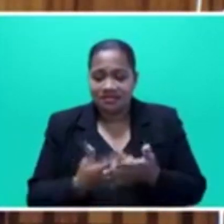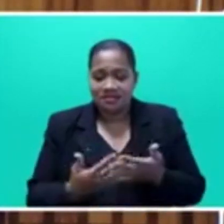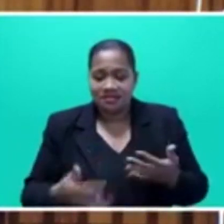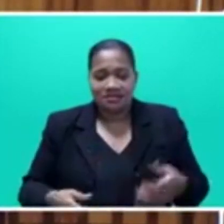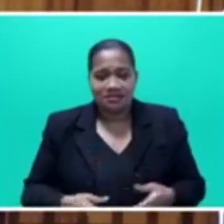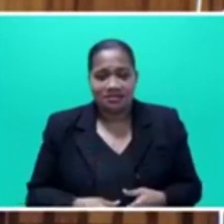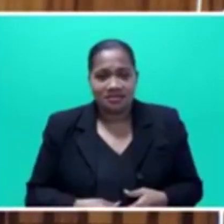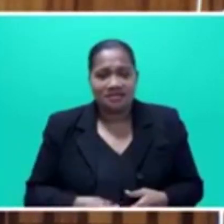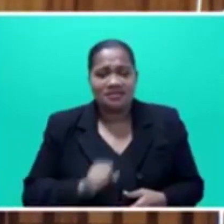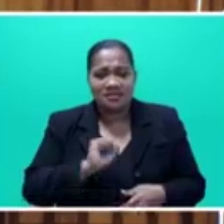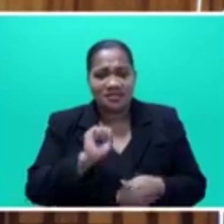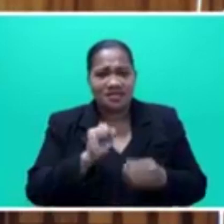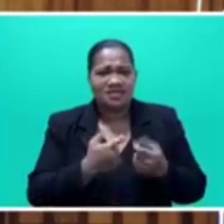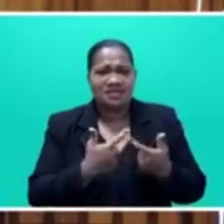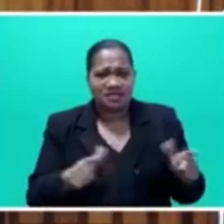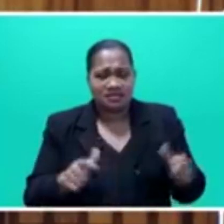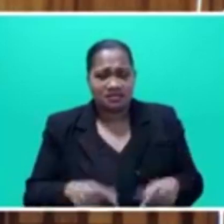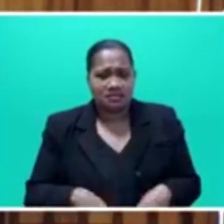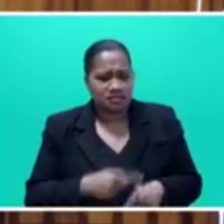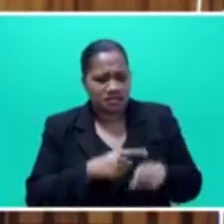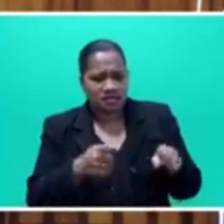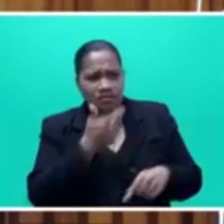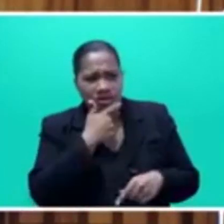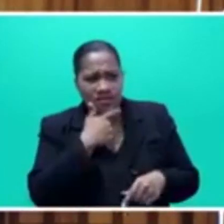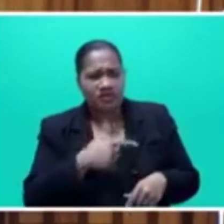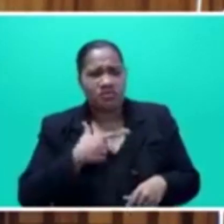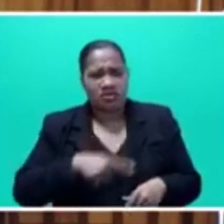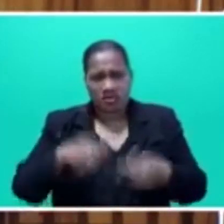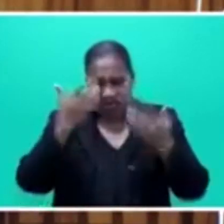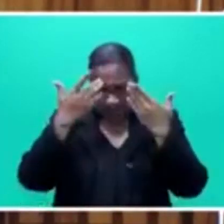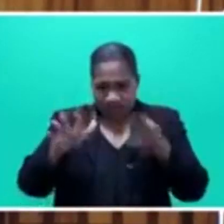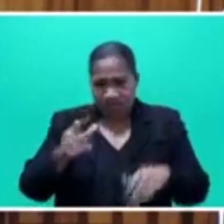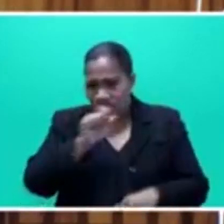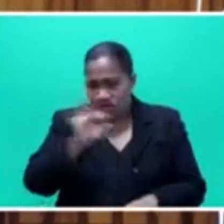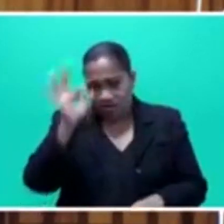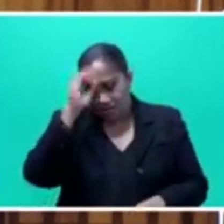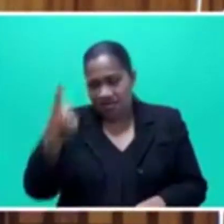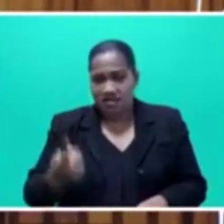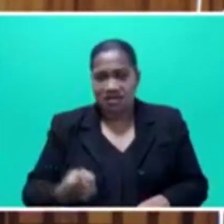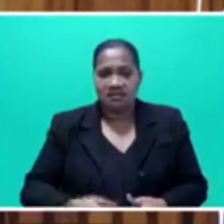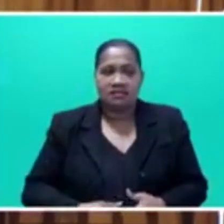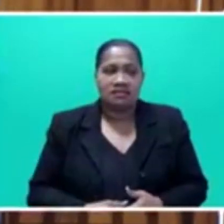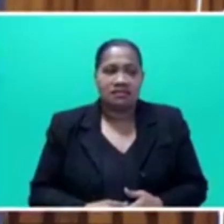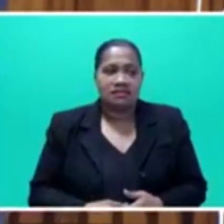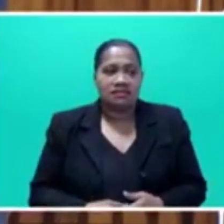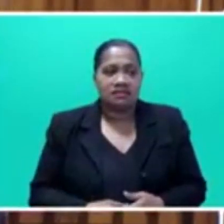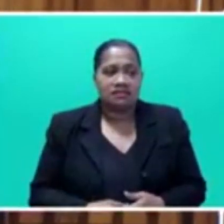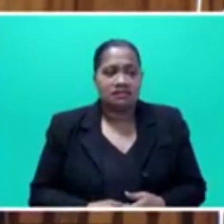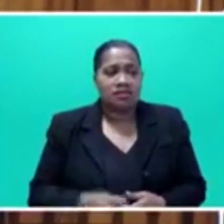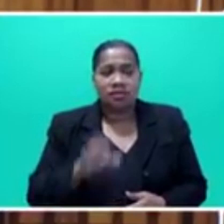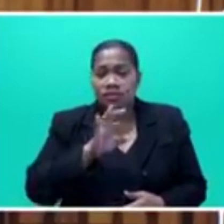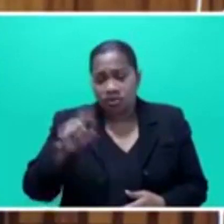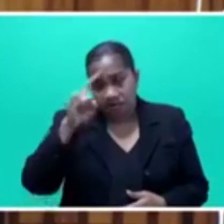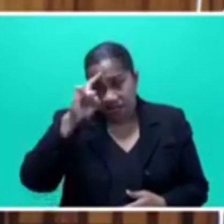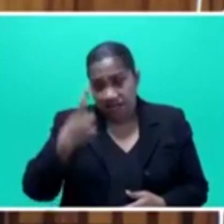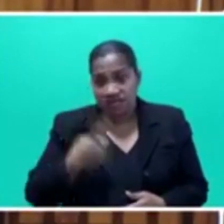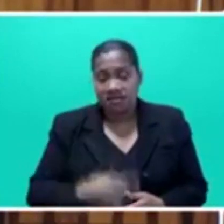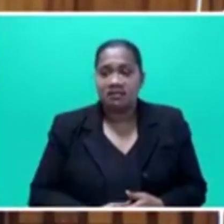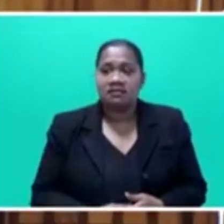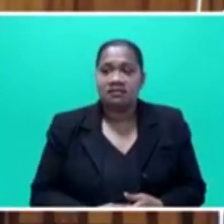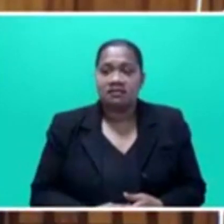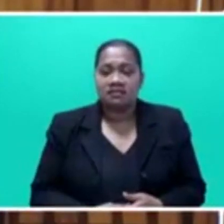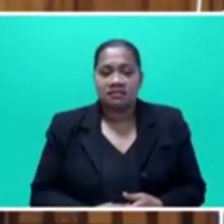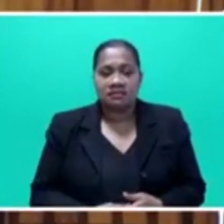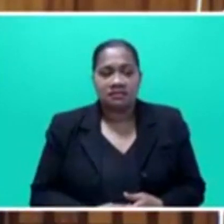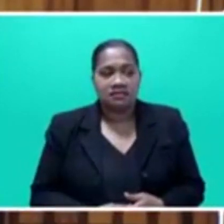laughing. You don't understand. You see, you don't understand. You don't understand. It is so alienating.